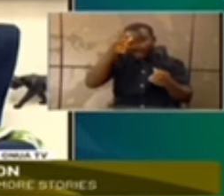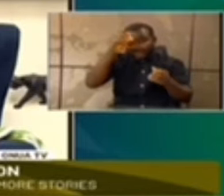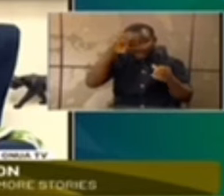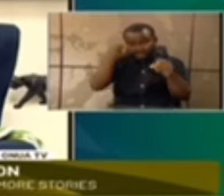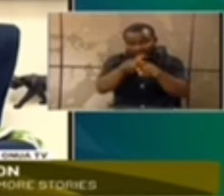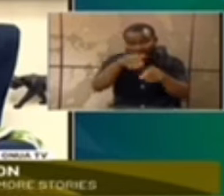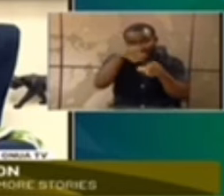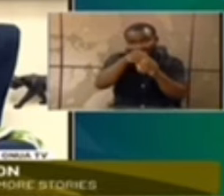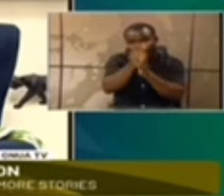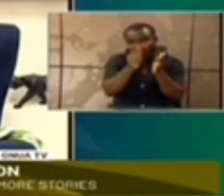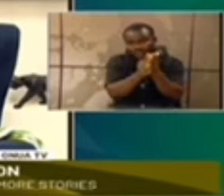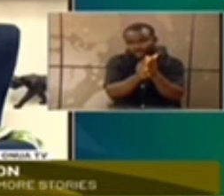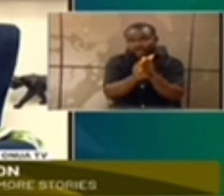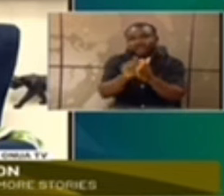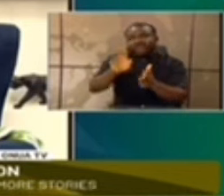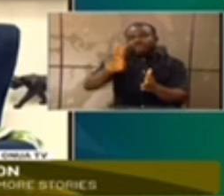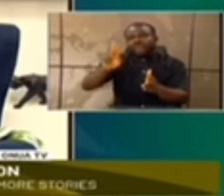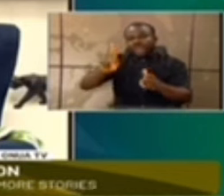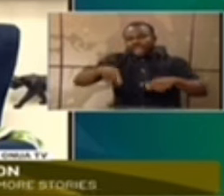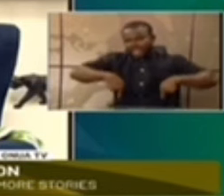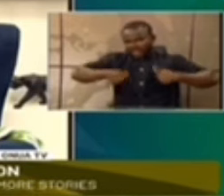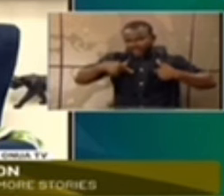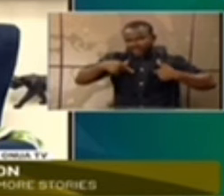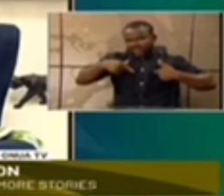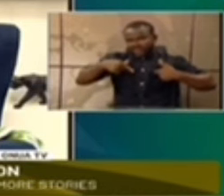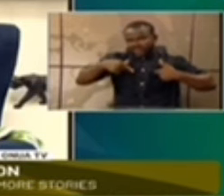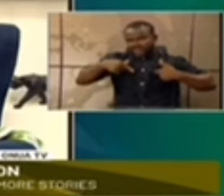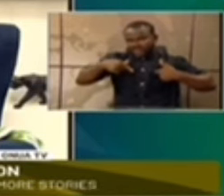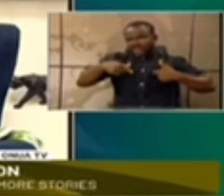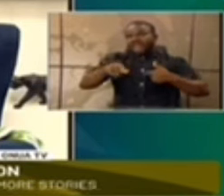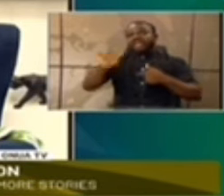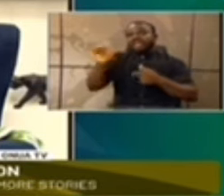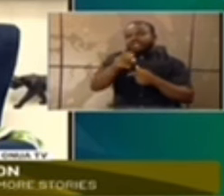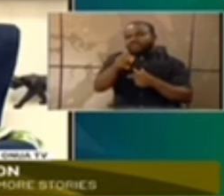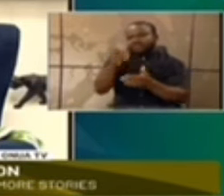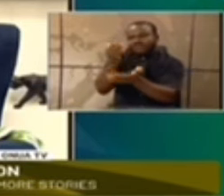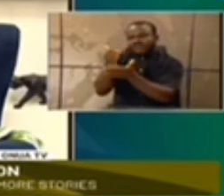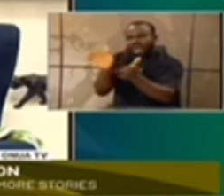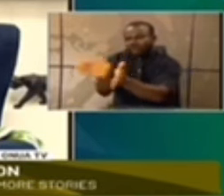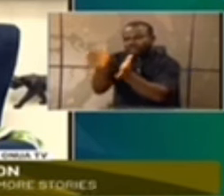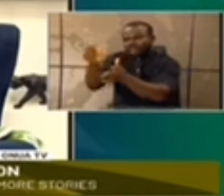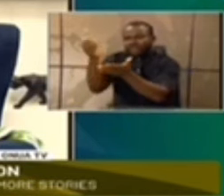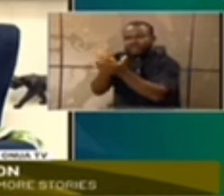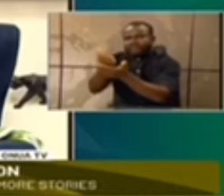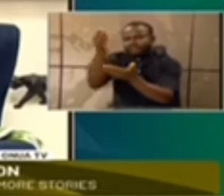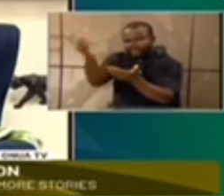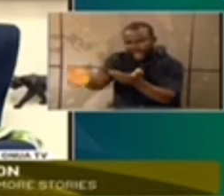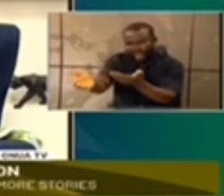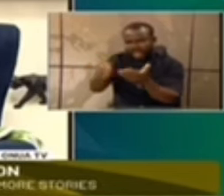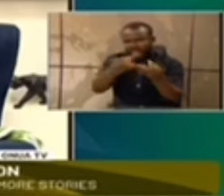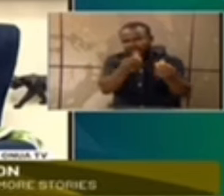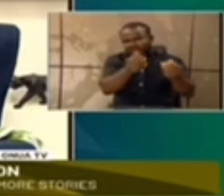success. Eno no so wama na beto airport asase bi because papa bi oti TV so a oye adwuma wo Ghana airport